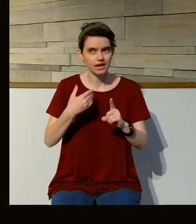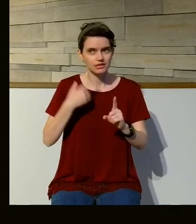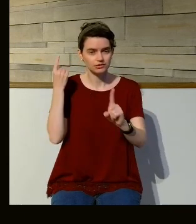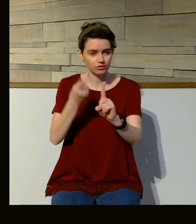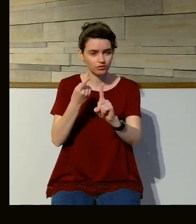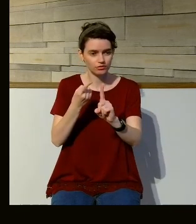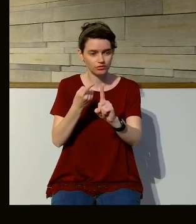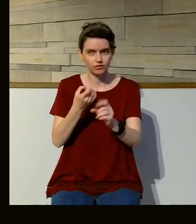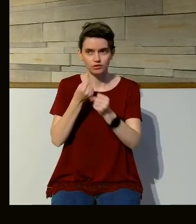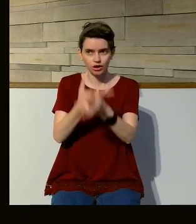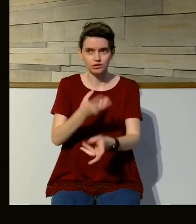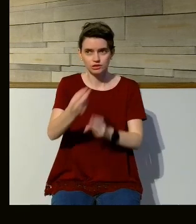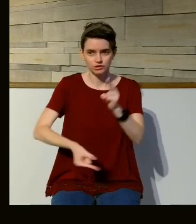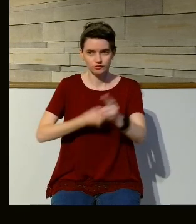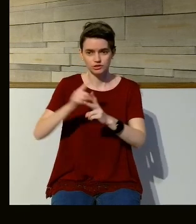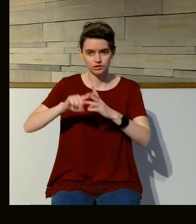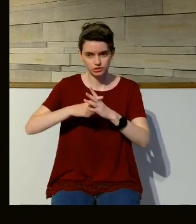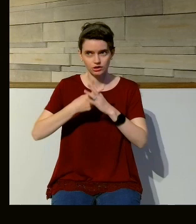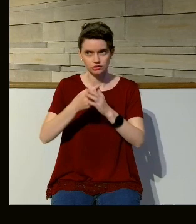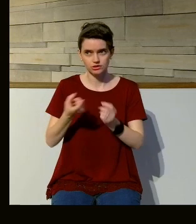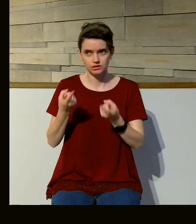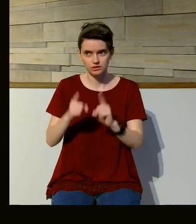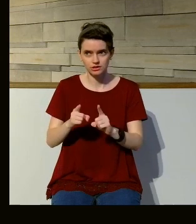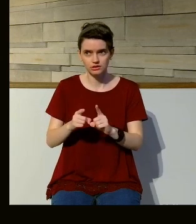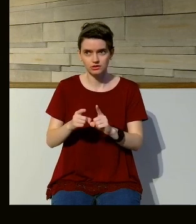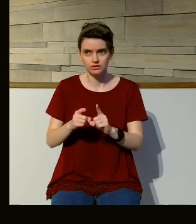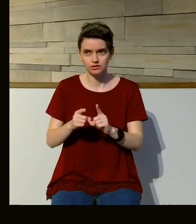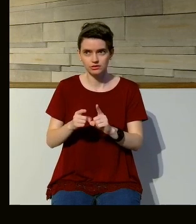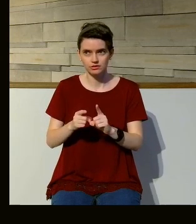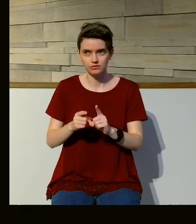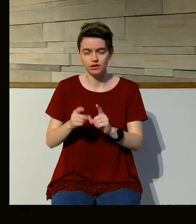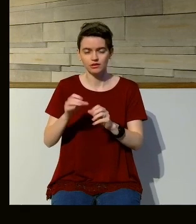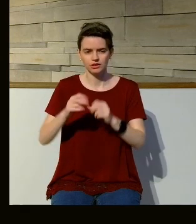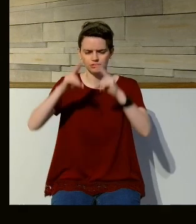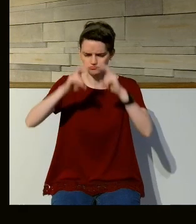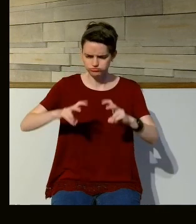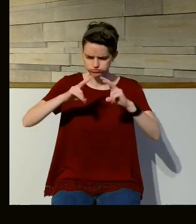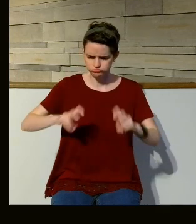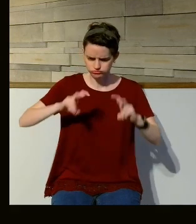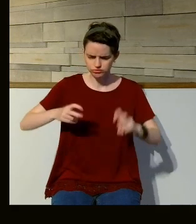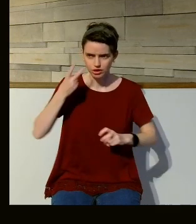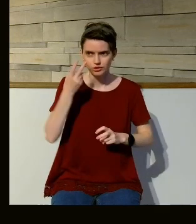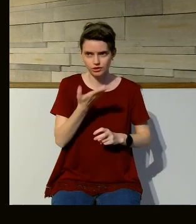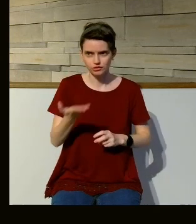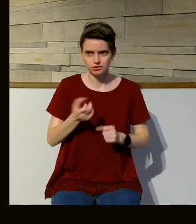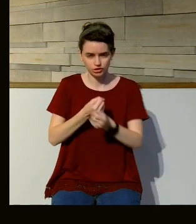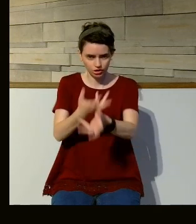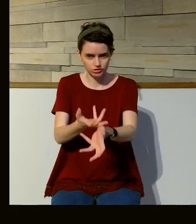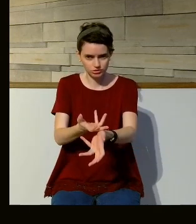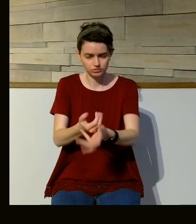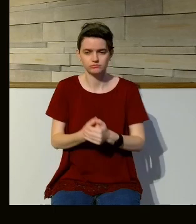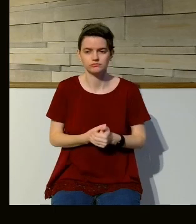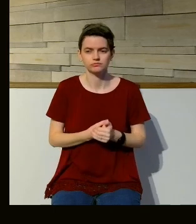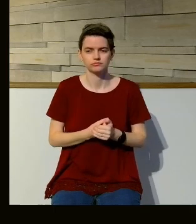cause and the universe began to exist, we can actually unpack attributes of this cause by looking at the thing it caused. Let me